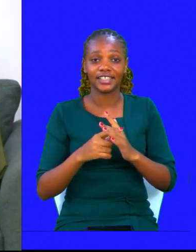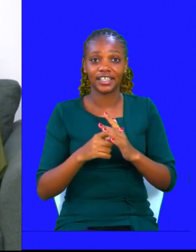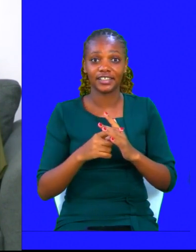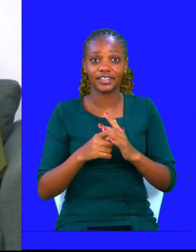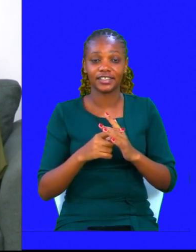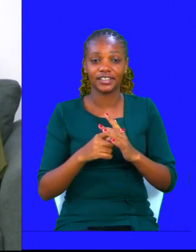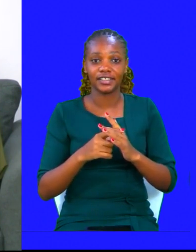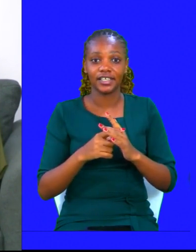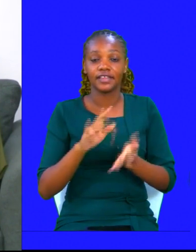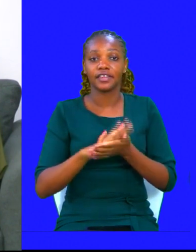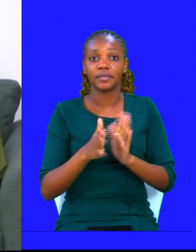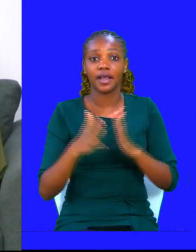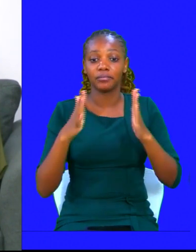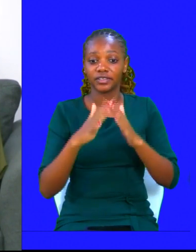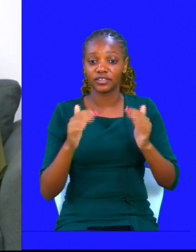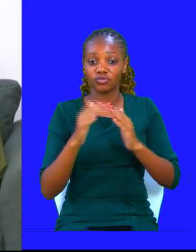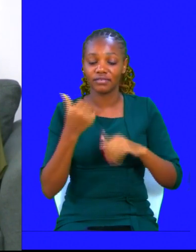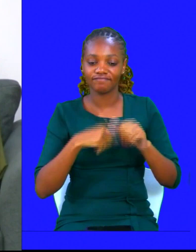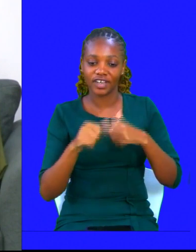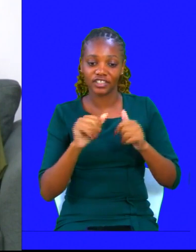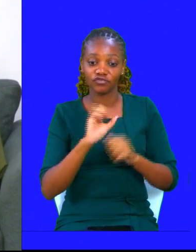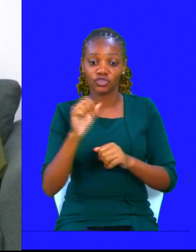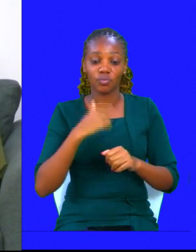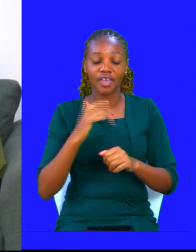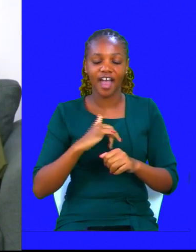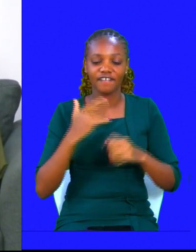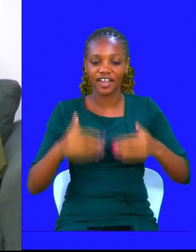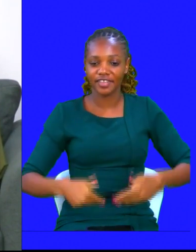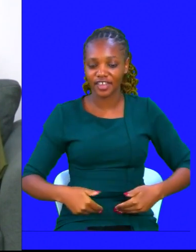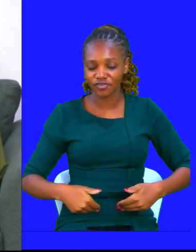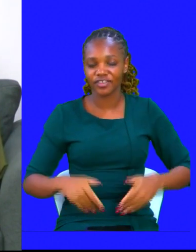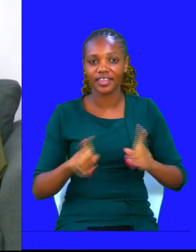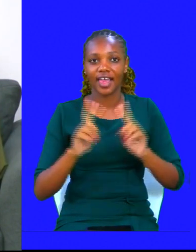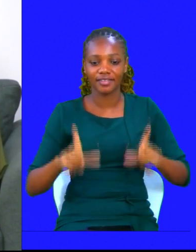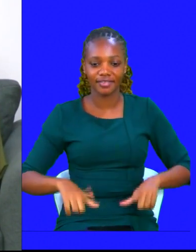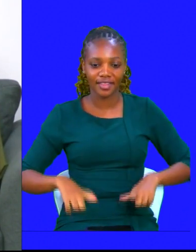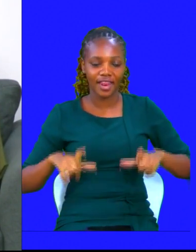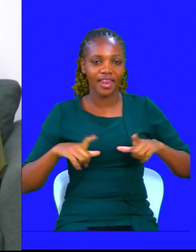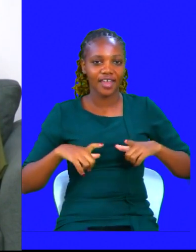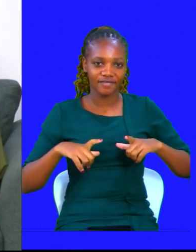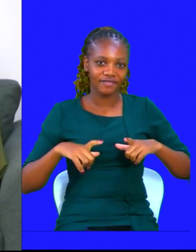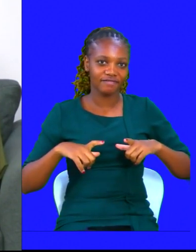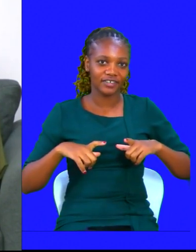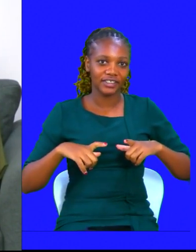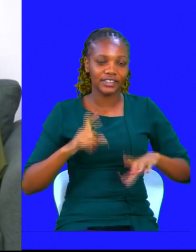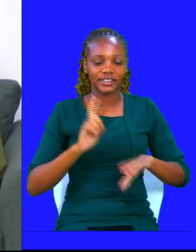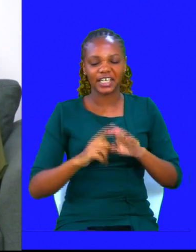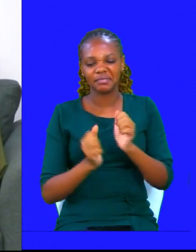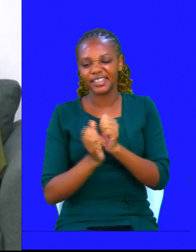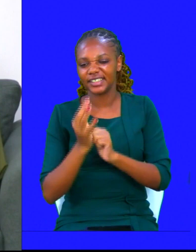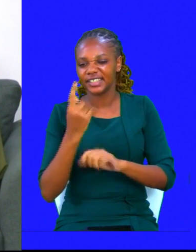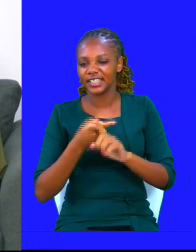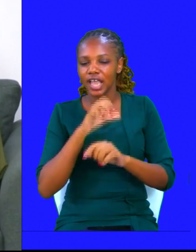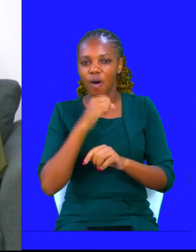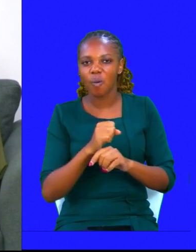engaged, they become sexually active. So I feel the youth and lifestyle of theirs, by the time they're 18,